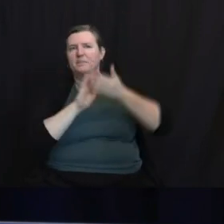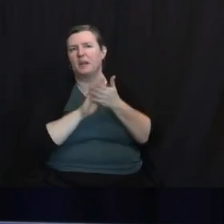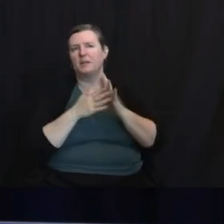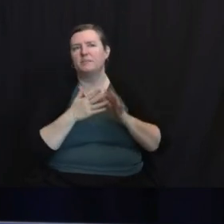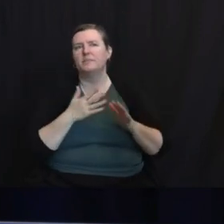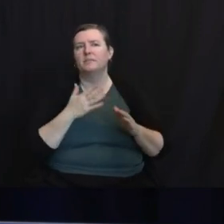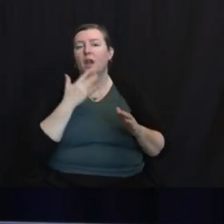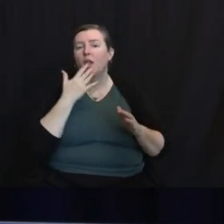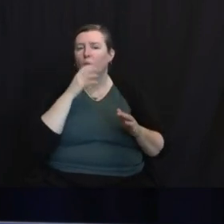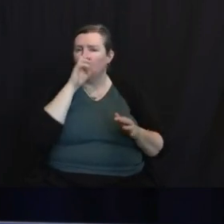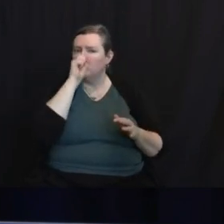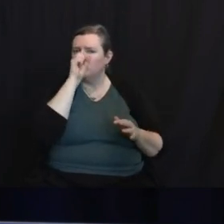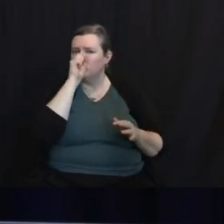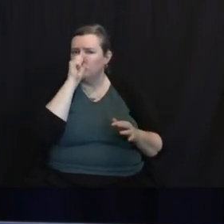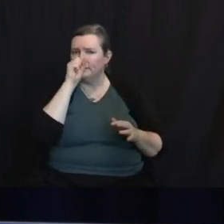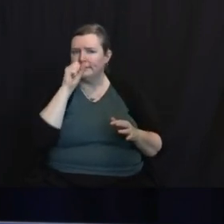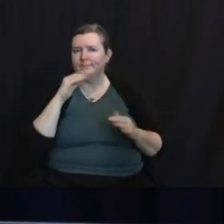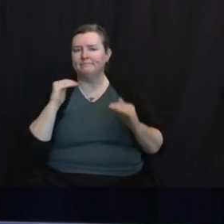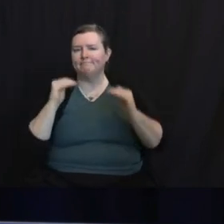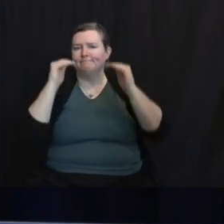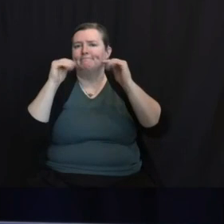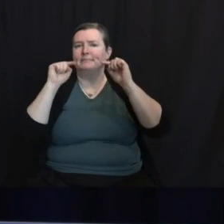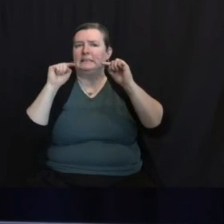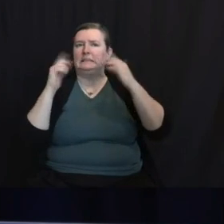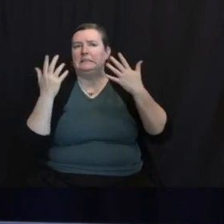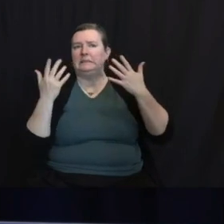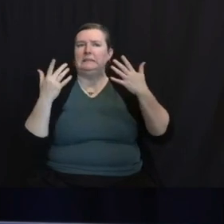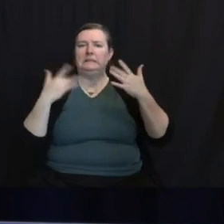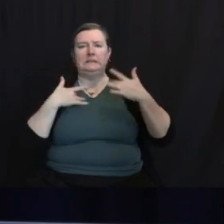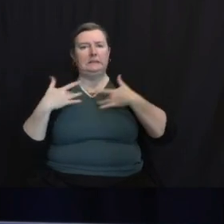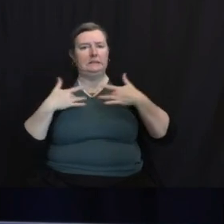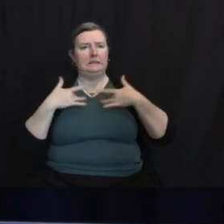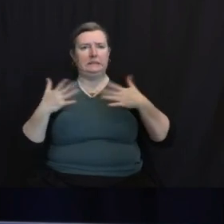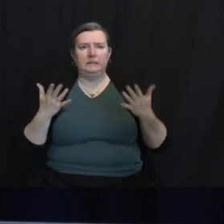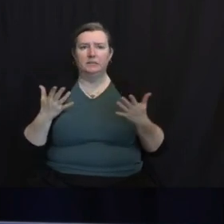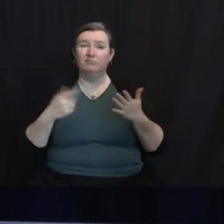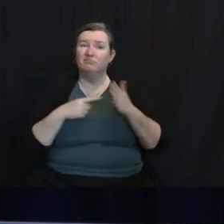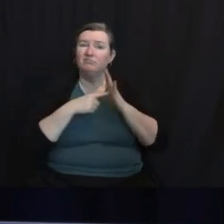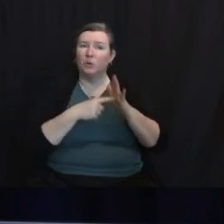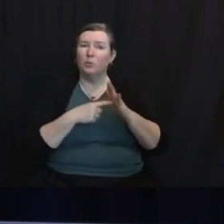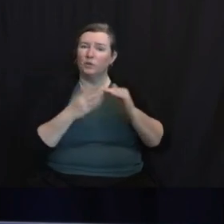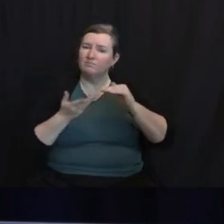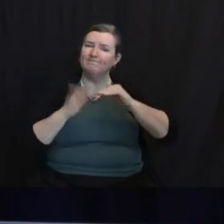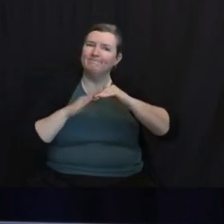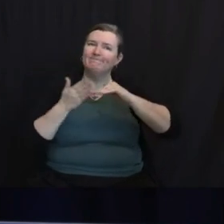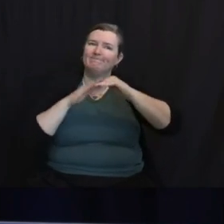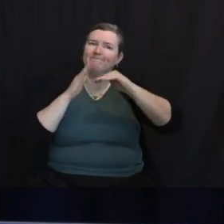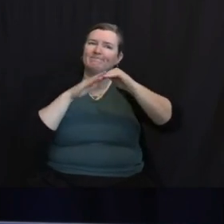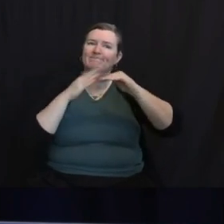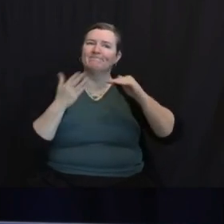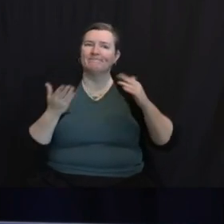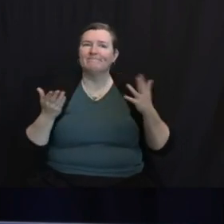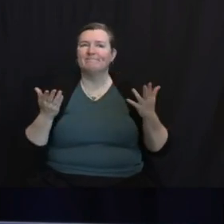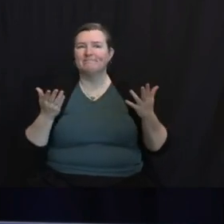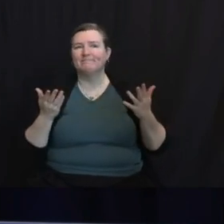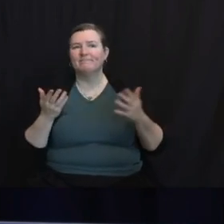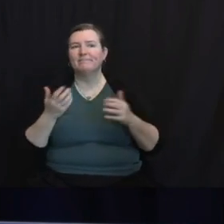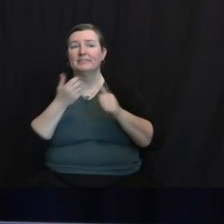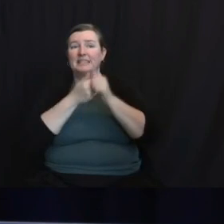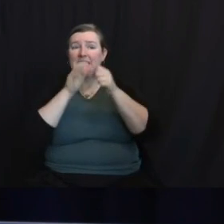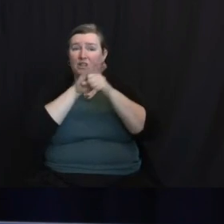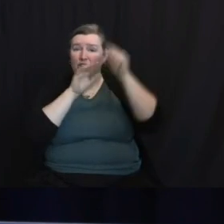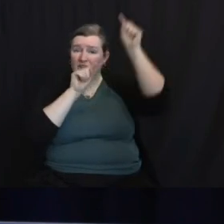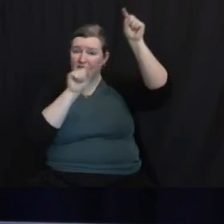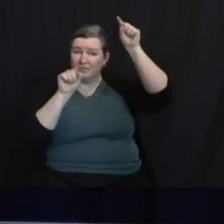Our Cali score, as you know, measures COVID-19 activity levels. Every region, besides the Southeast